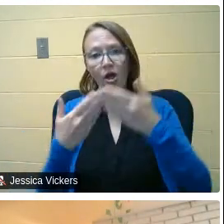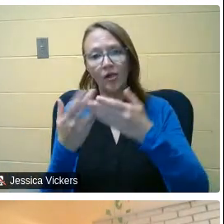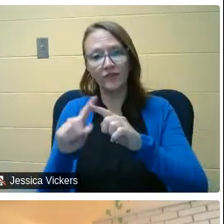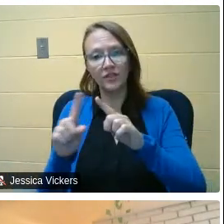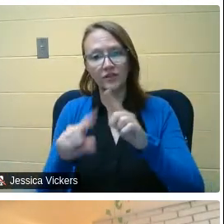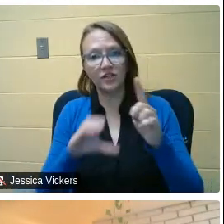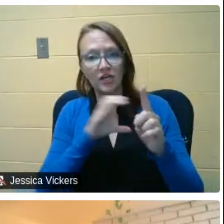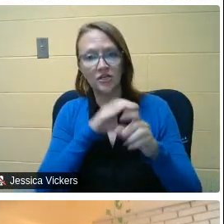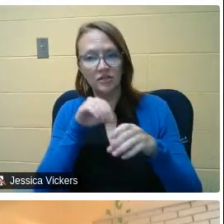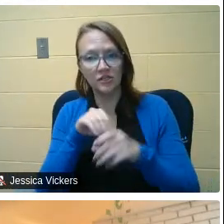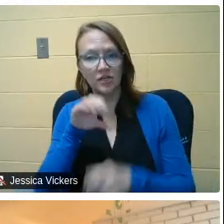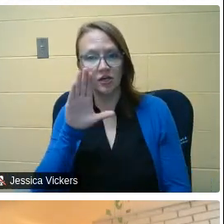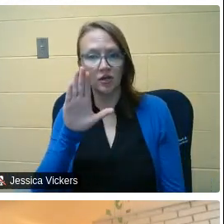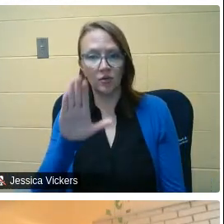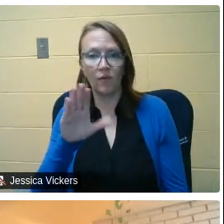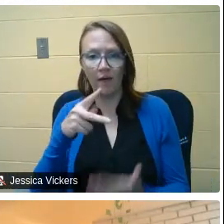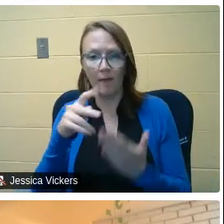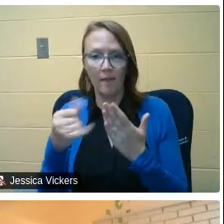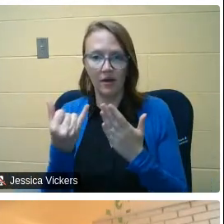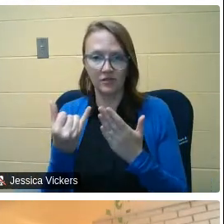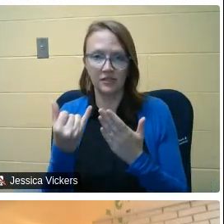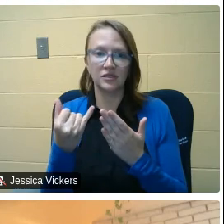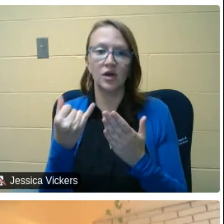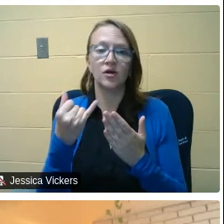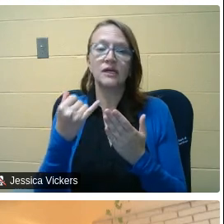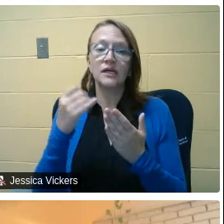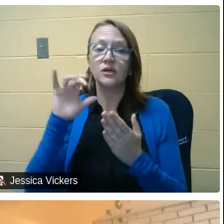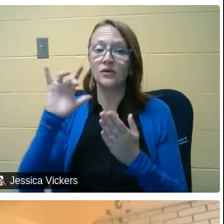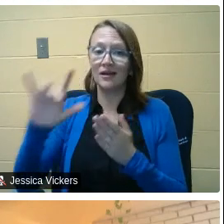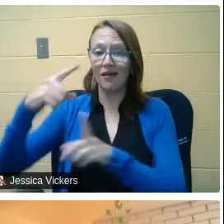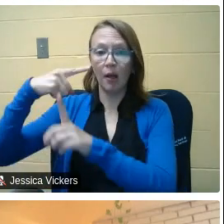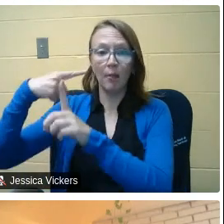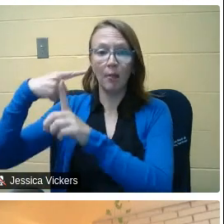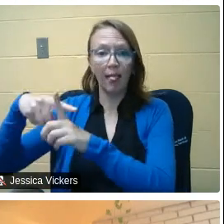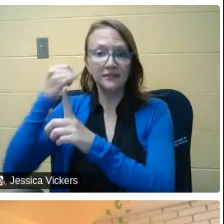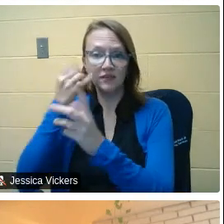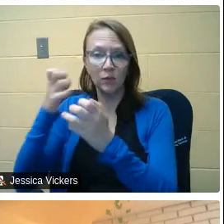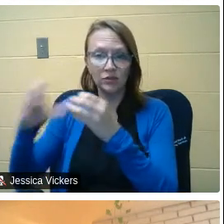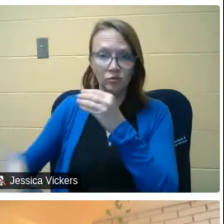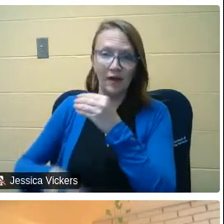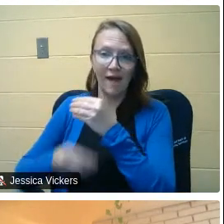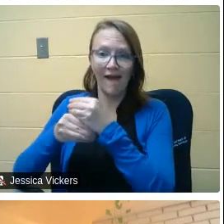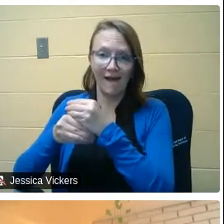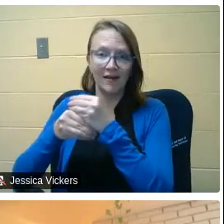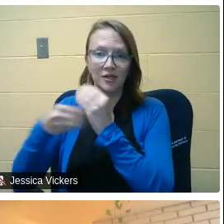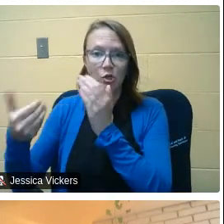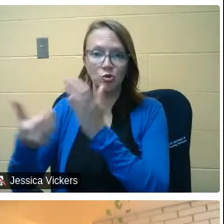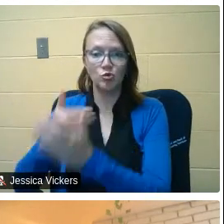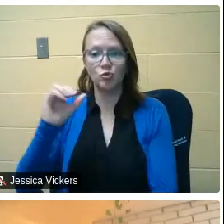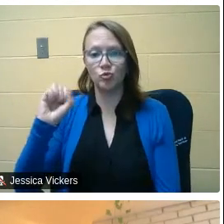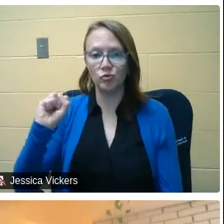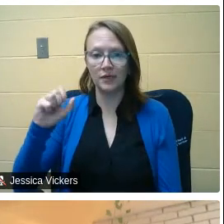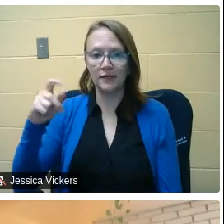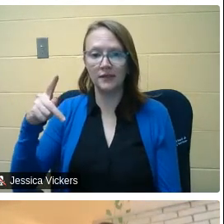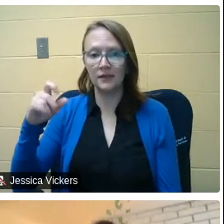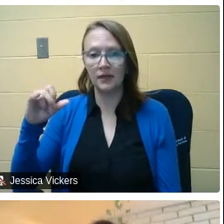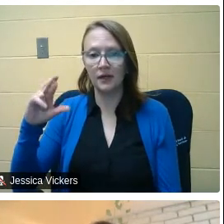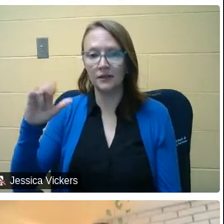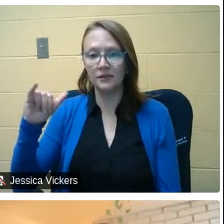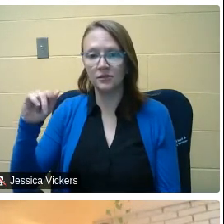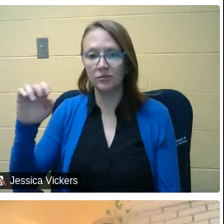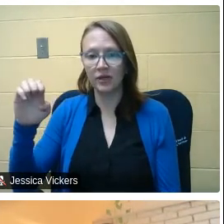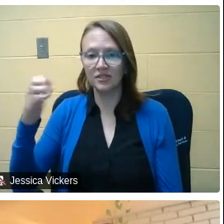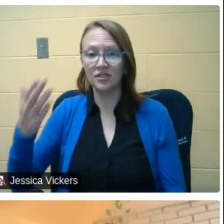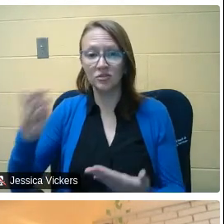project. And so now that I have that open, I can click the plus to add a new one. And let's see, we have to pick maybe some taco